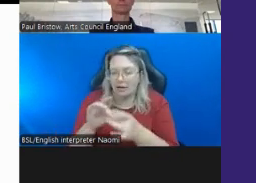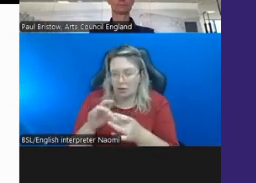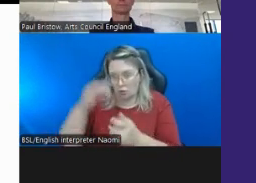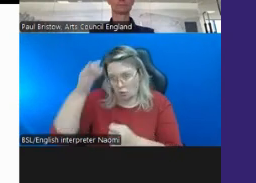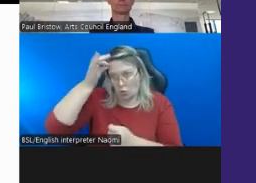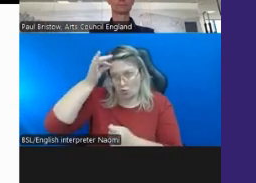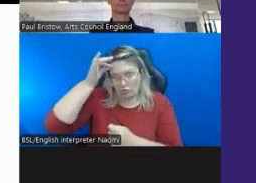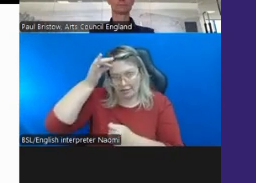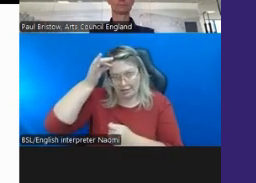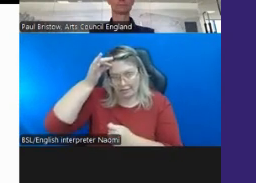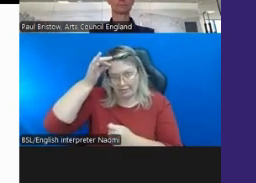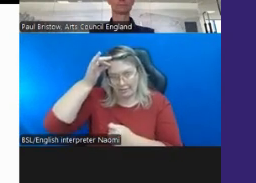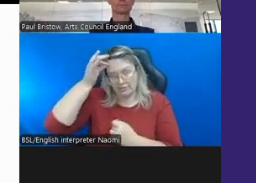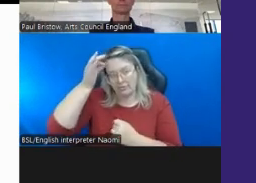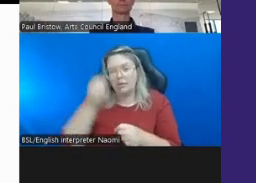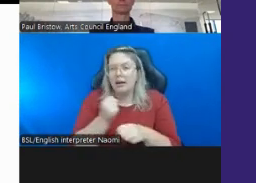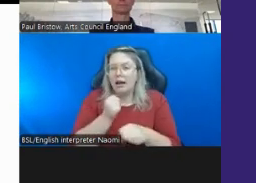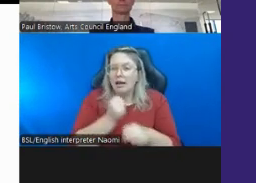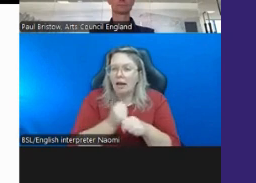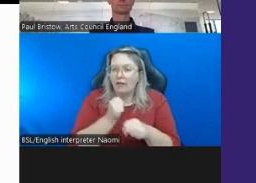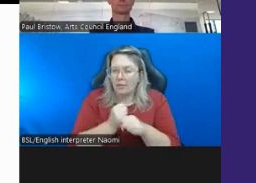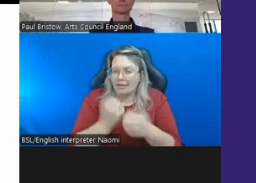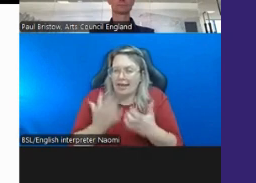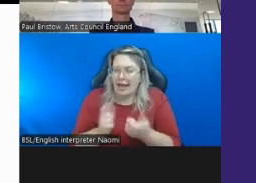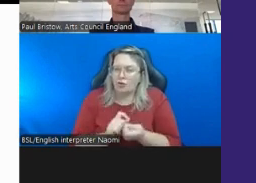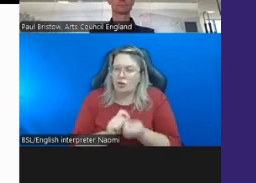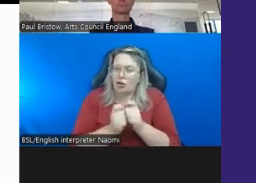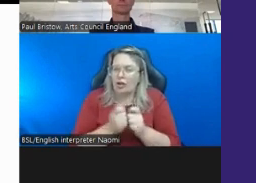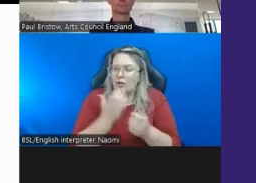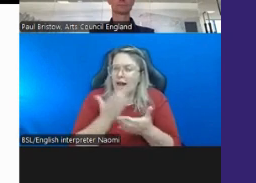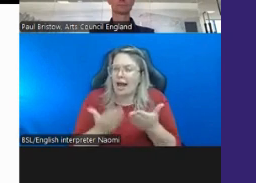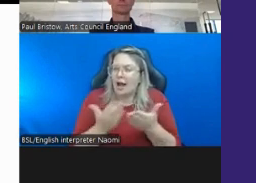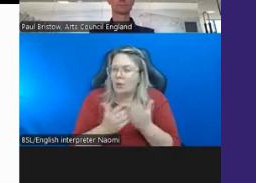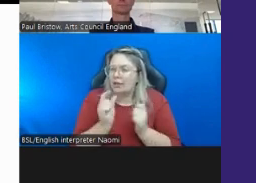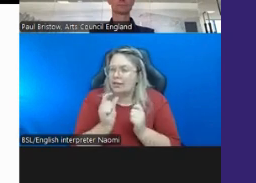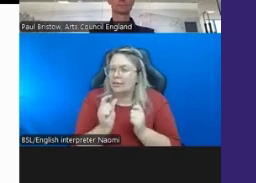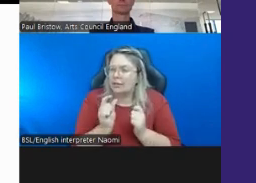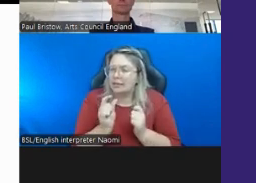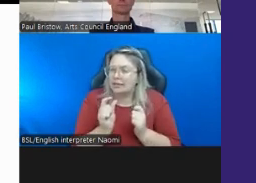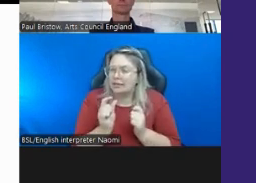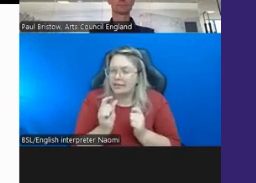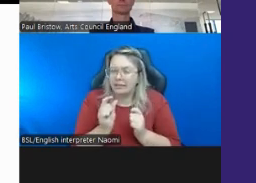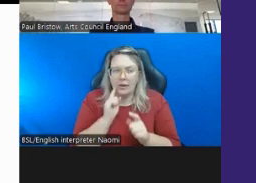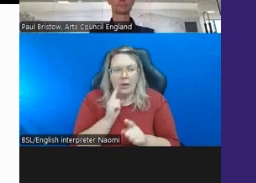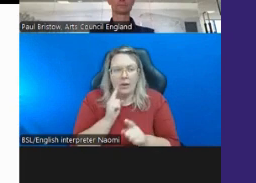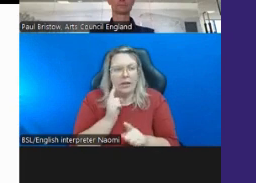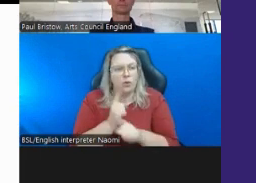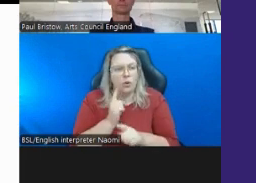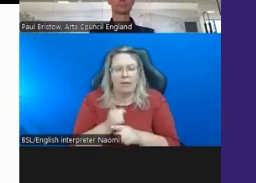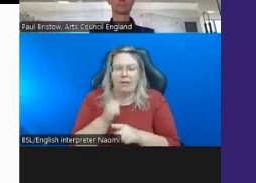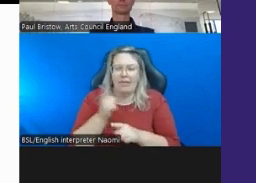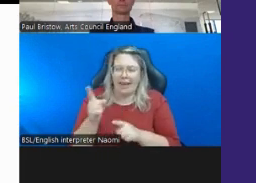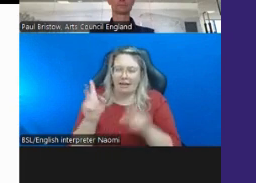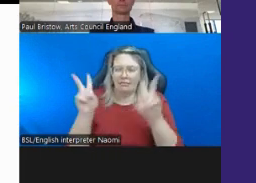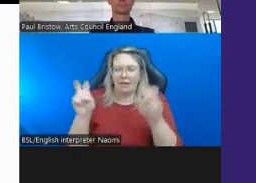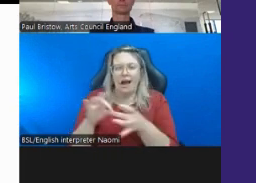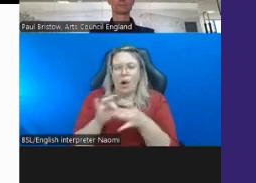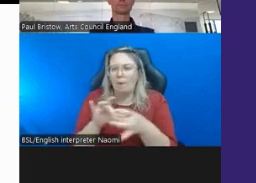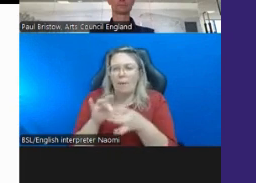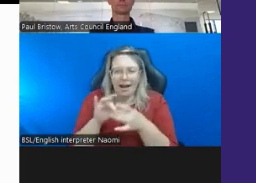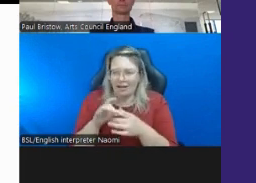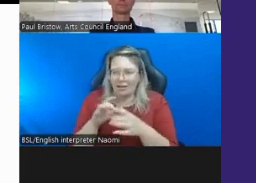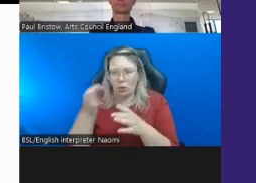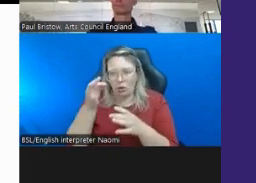Government's changing the terminology a little bit and kind of broadening it out and referring to those same bodies as strategic authorities,